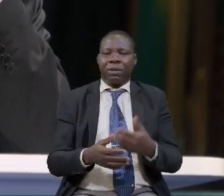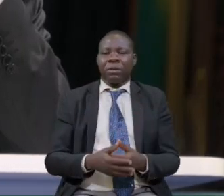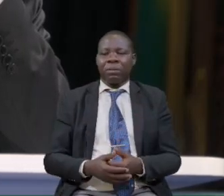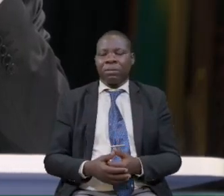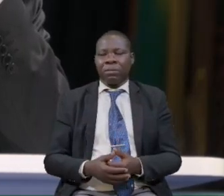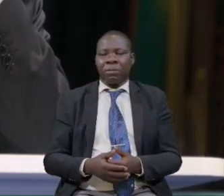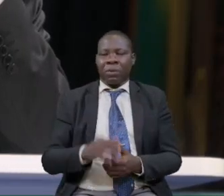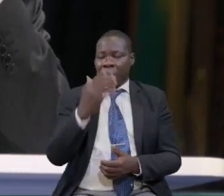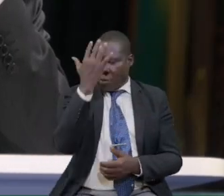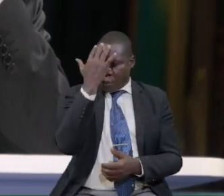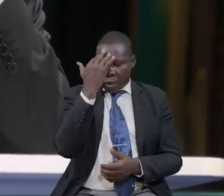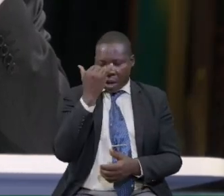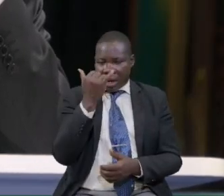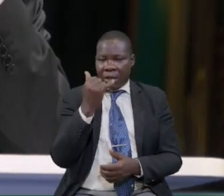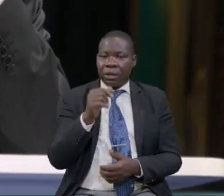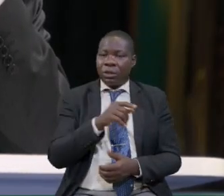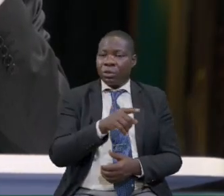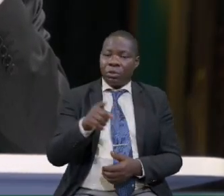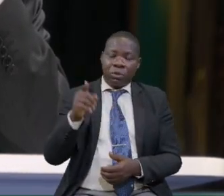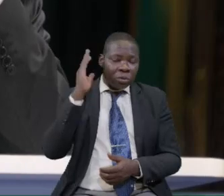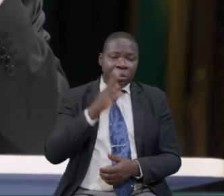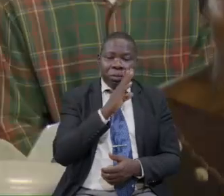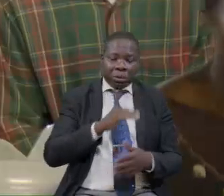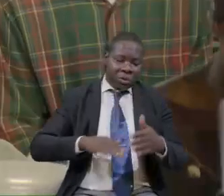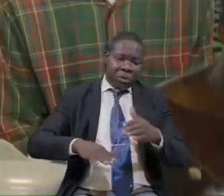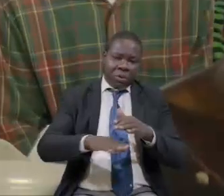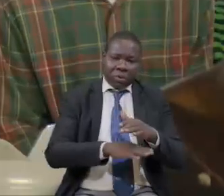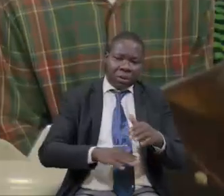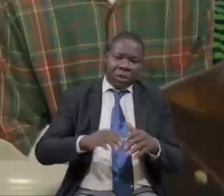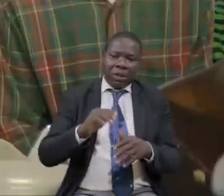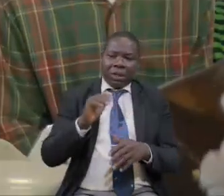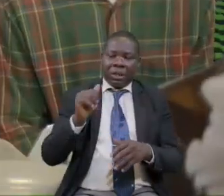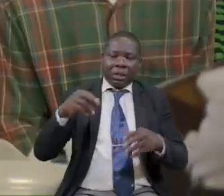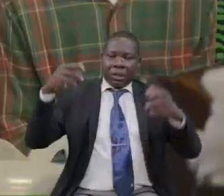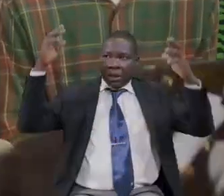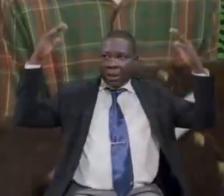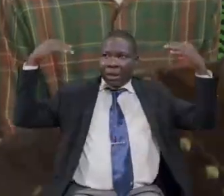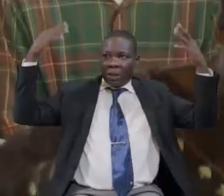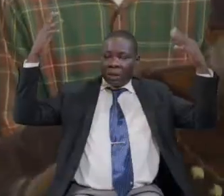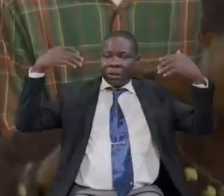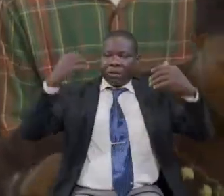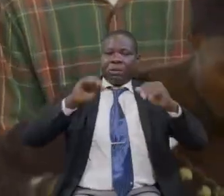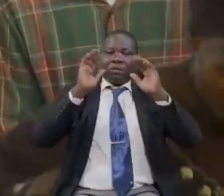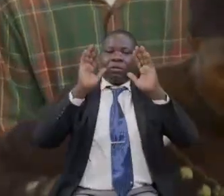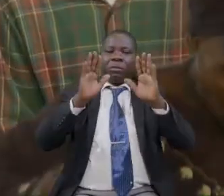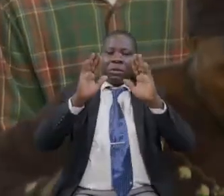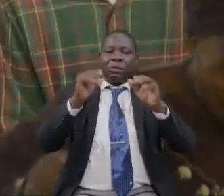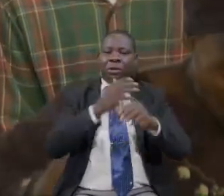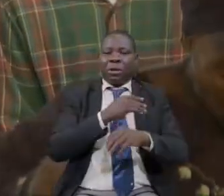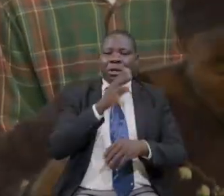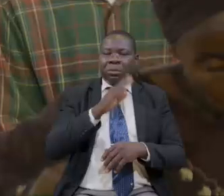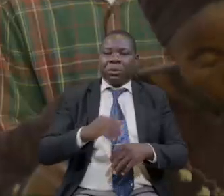while you will be under a rain of miracles and be dying of thirst.